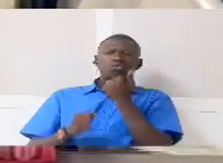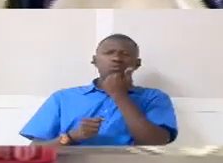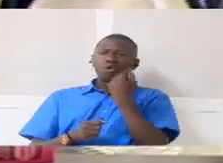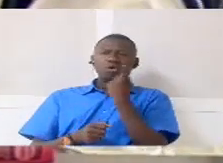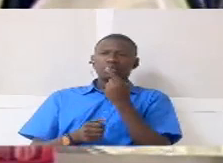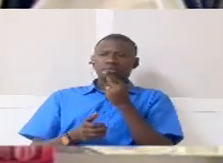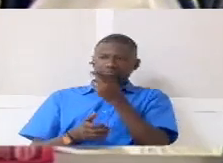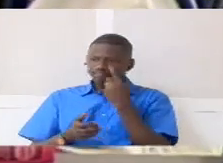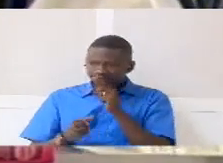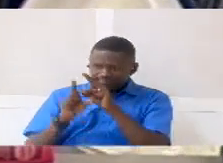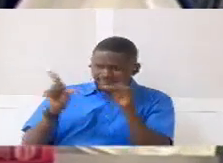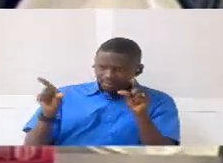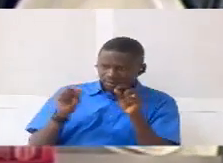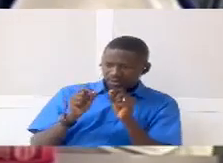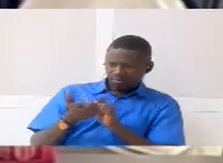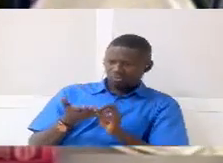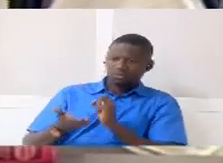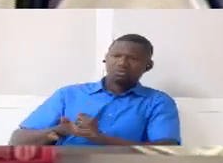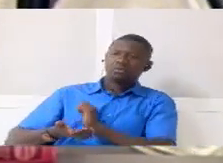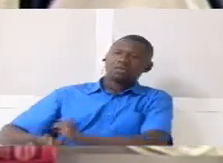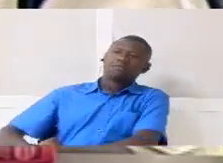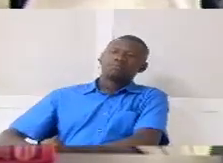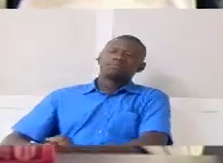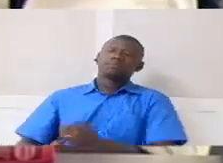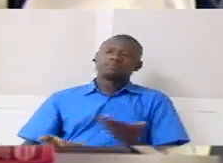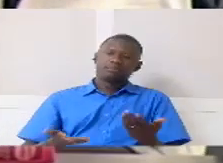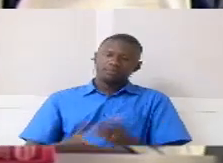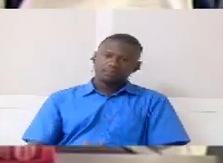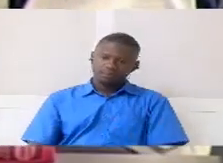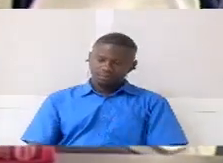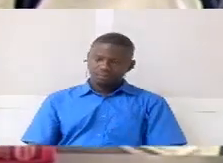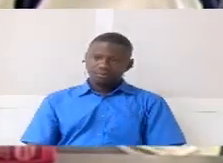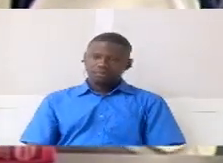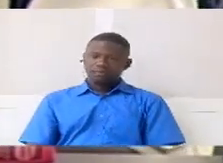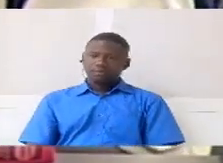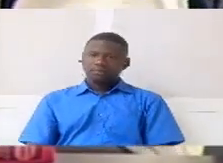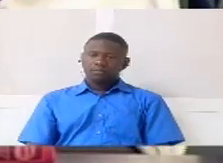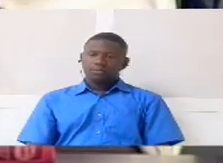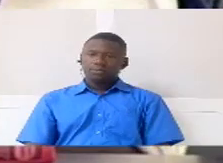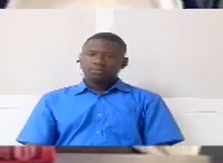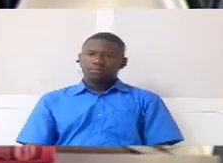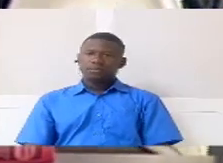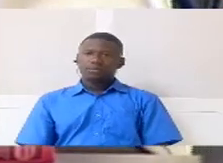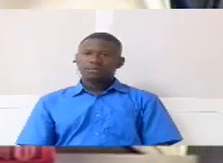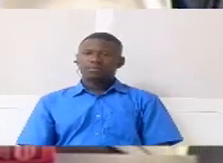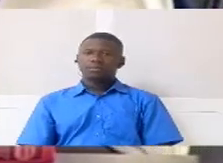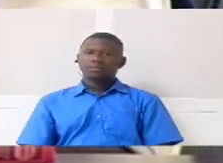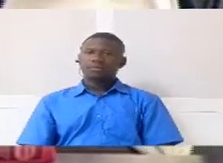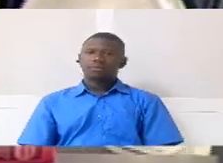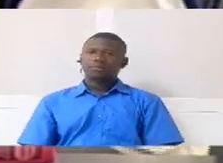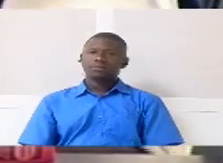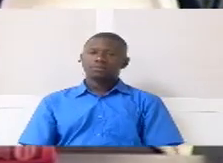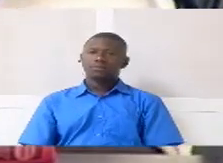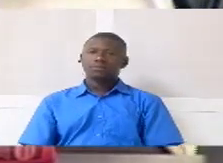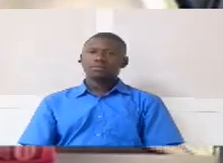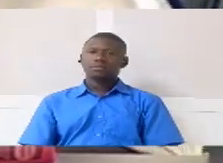na bu ko na deli accuracy wala indicate janto 5 ka nga findings jama min ken na fen ko de nga gele ko moto la nomba da mal safe da bari mol mi nati